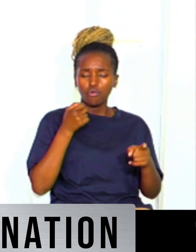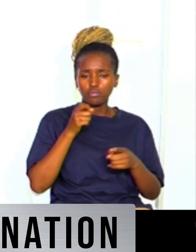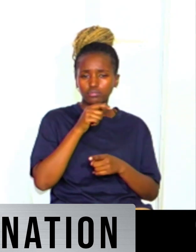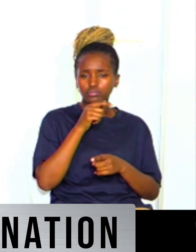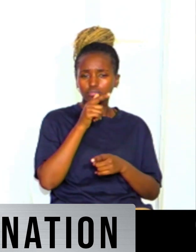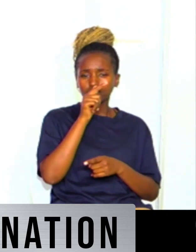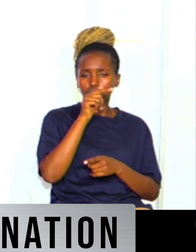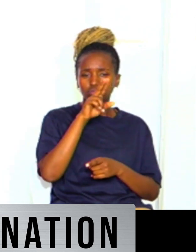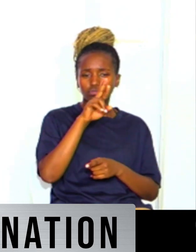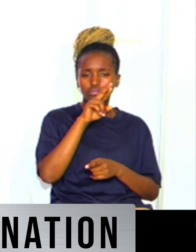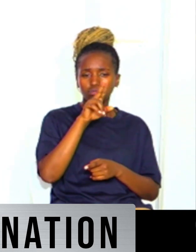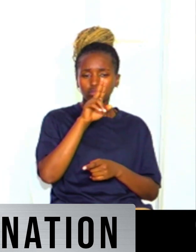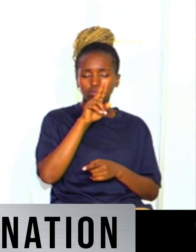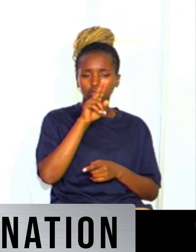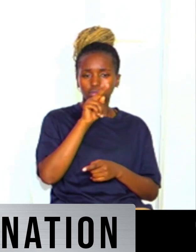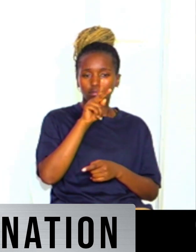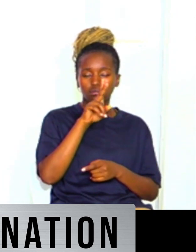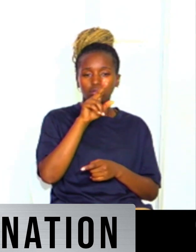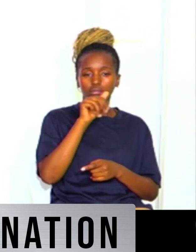coast. Yeah.